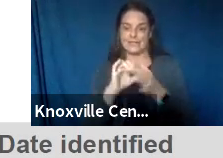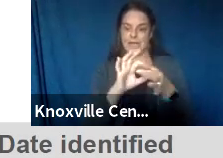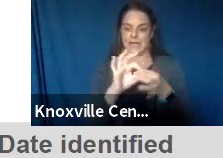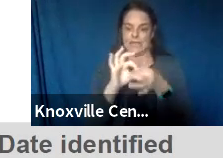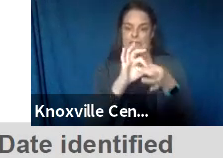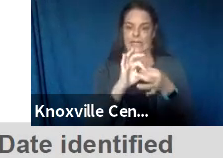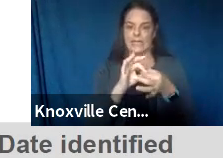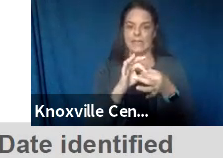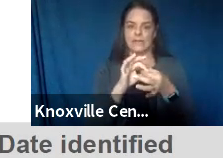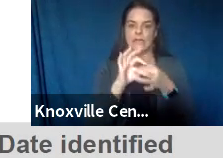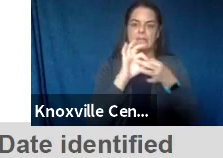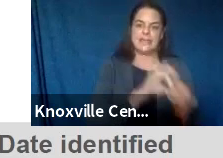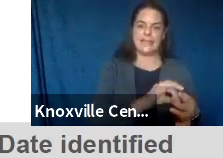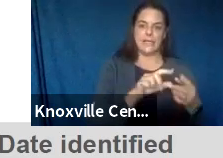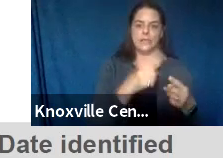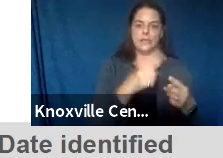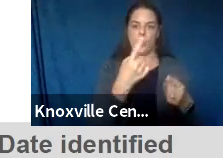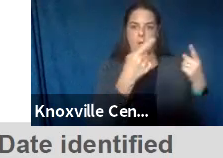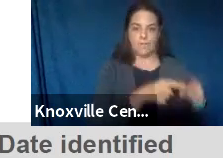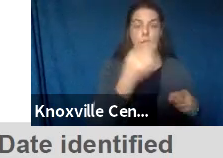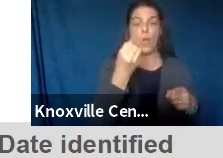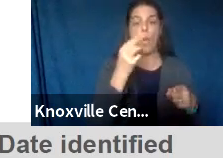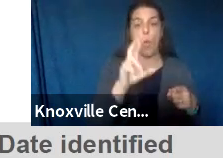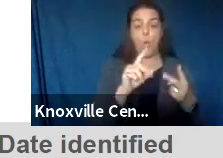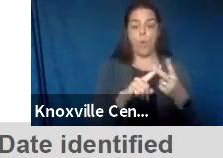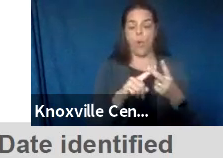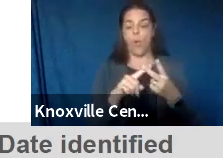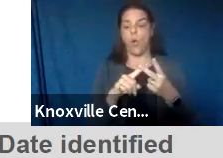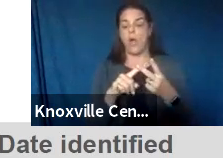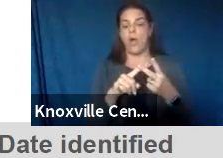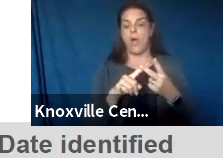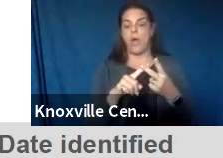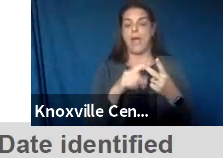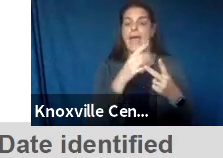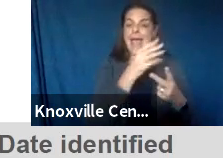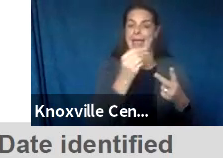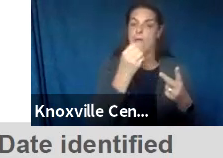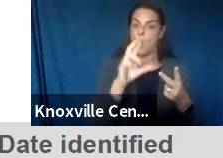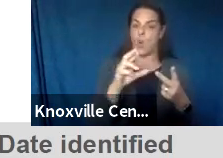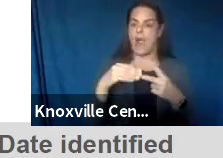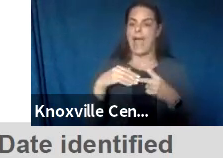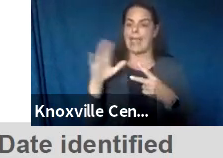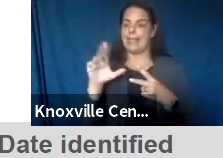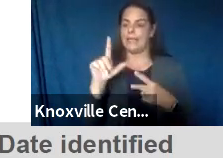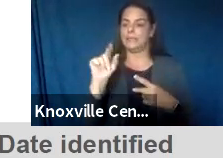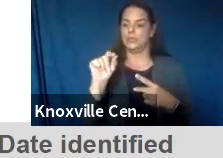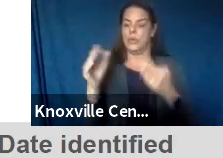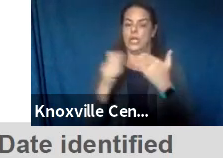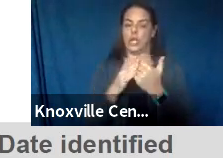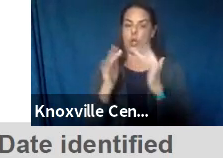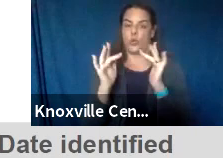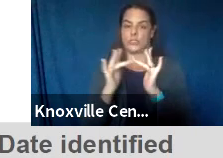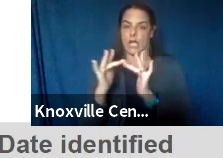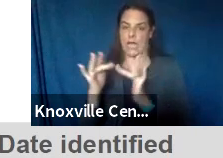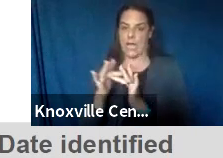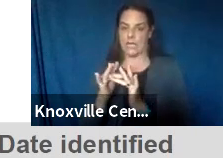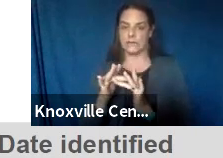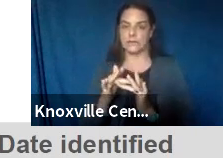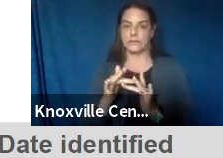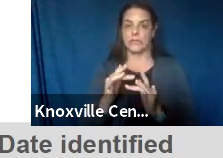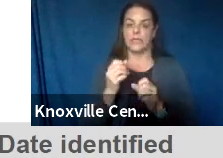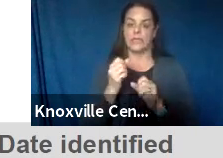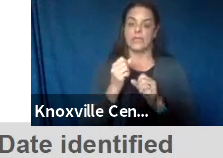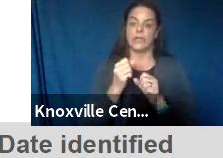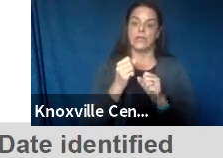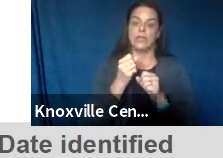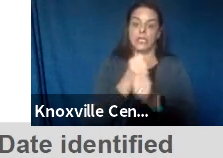an event, or at least 20 close contacts as a result of one